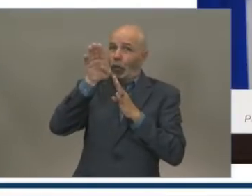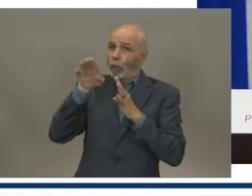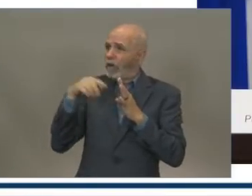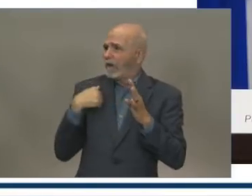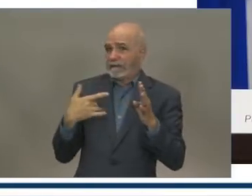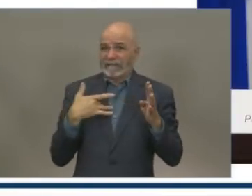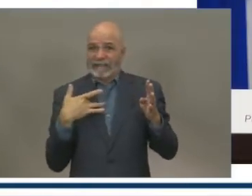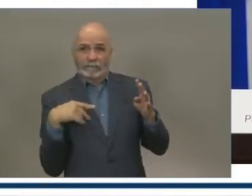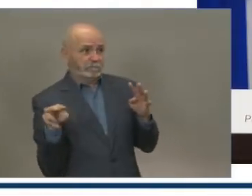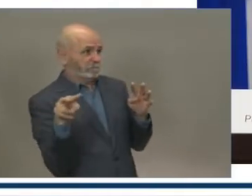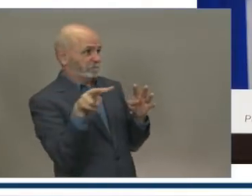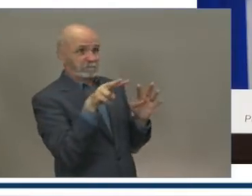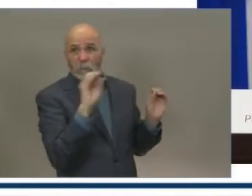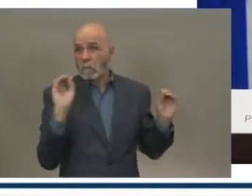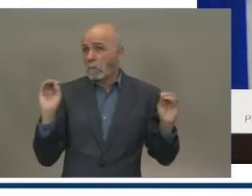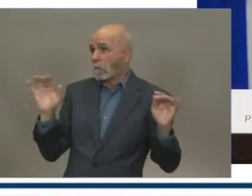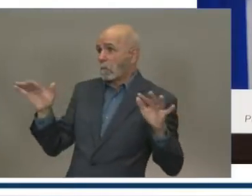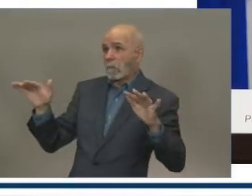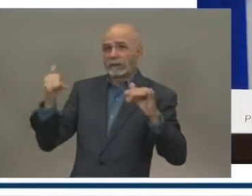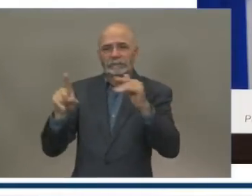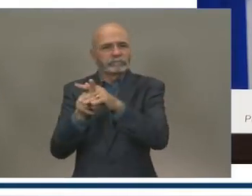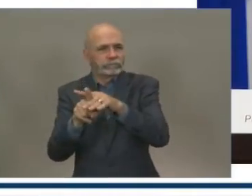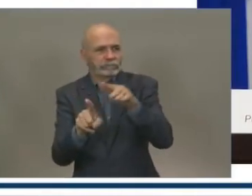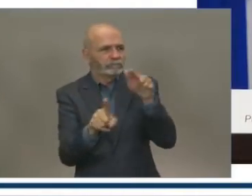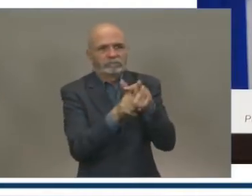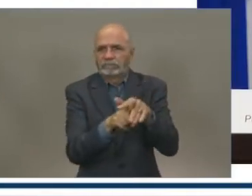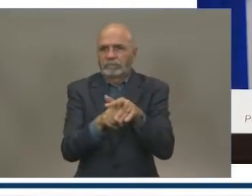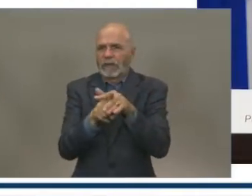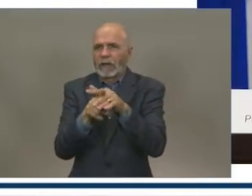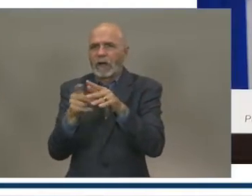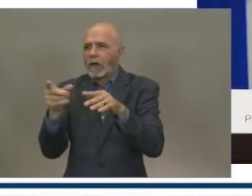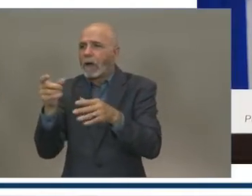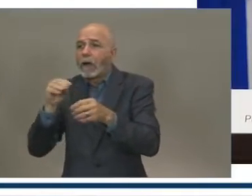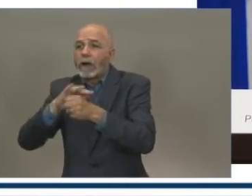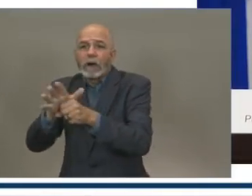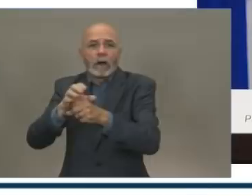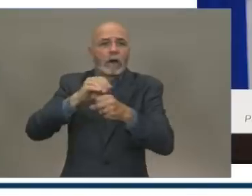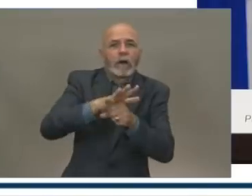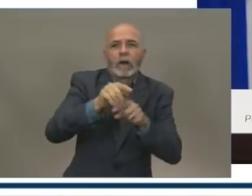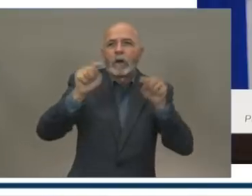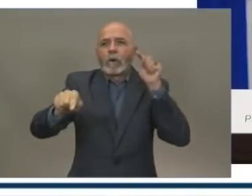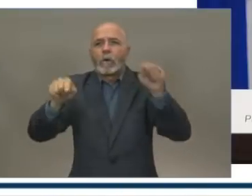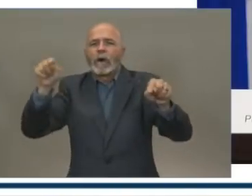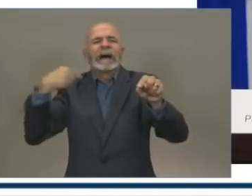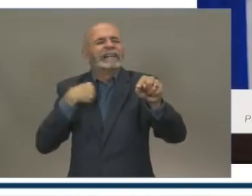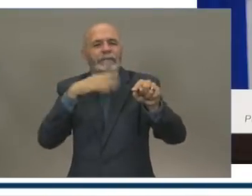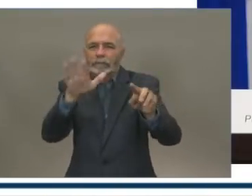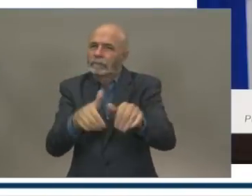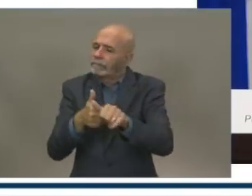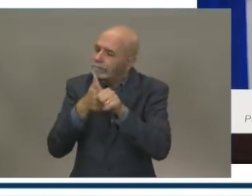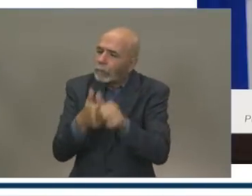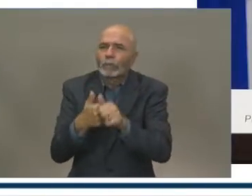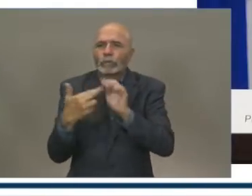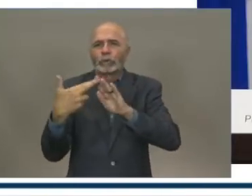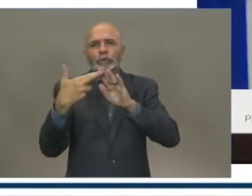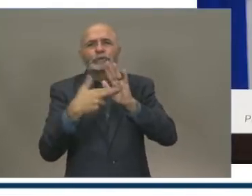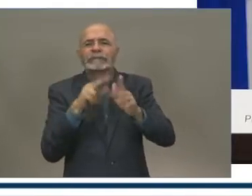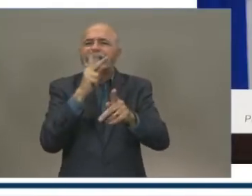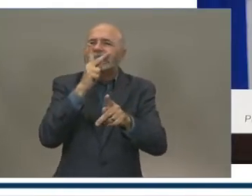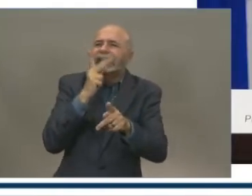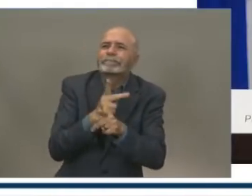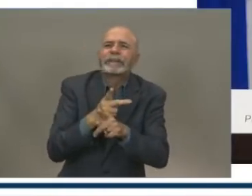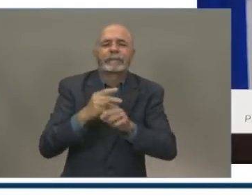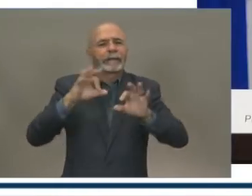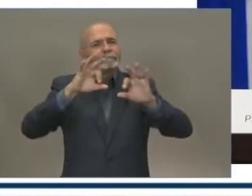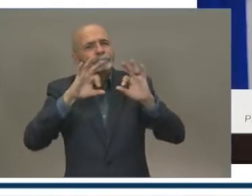the precautions that you've been asked to take by Public Health. We need to keep our friends, our family, our neighbors, and our communities safe